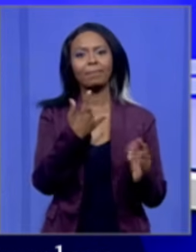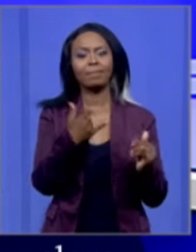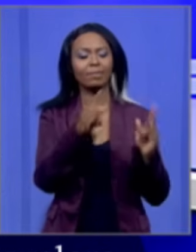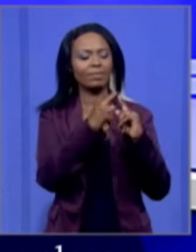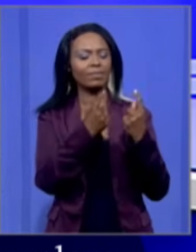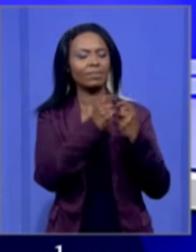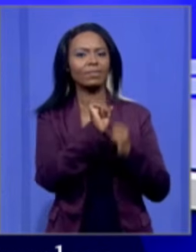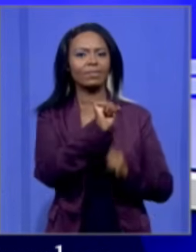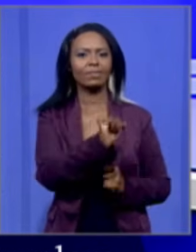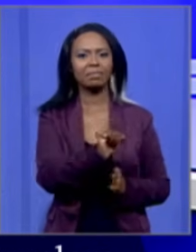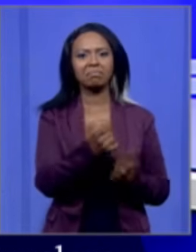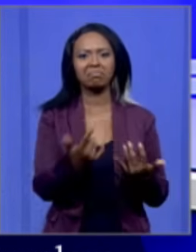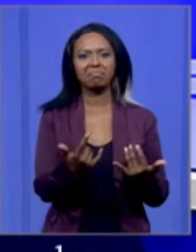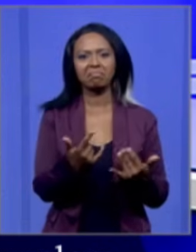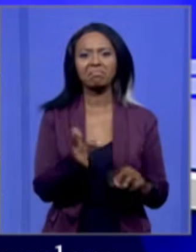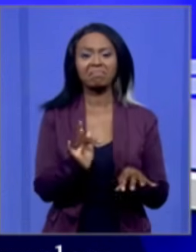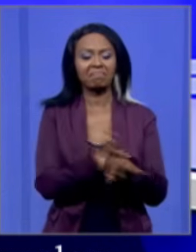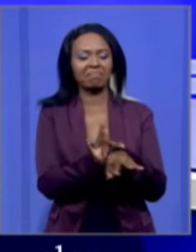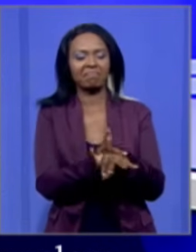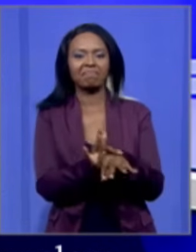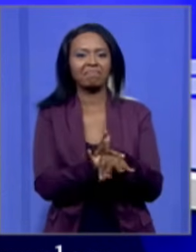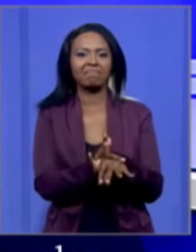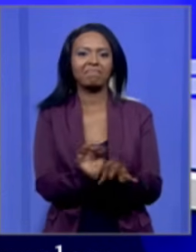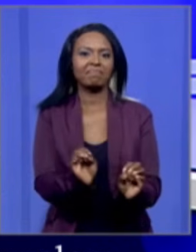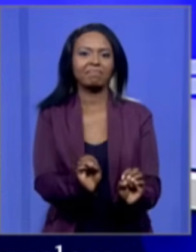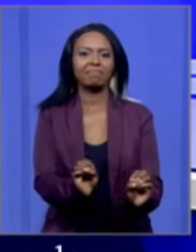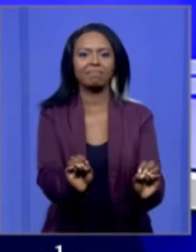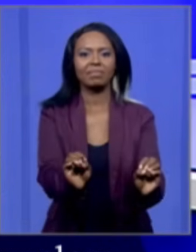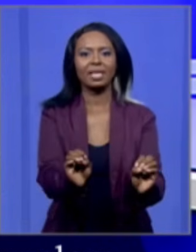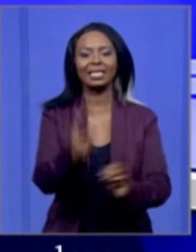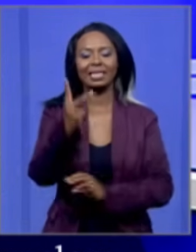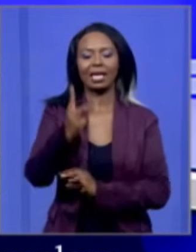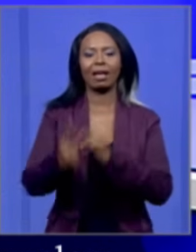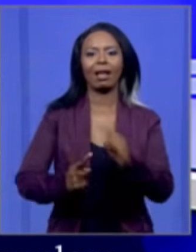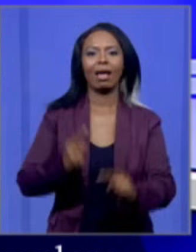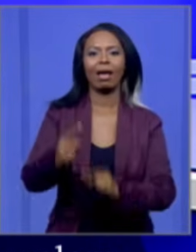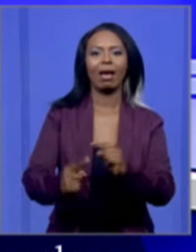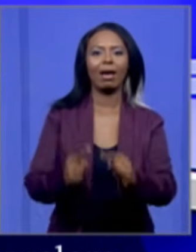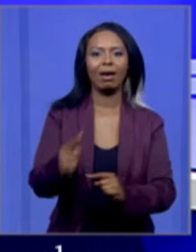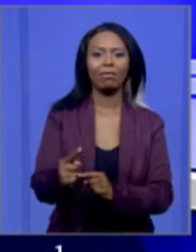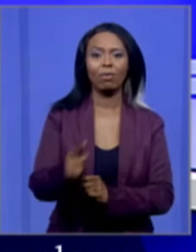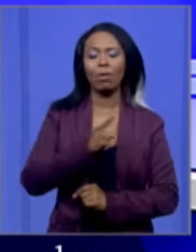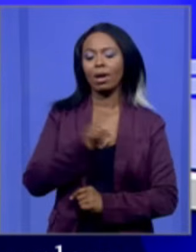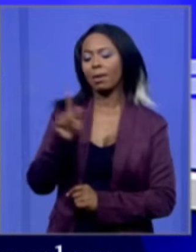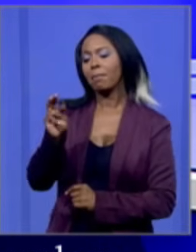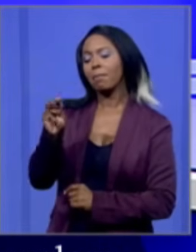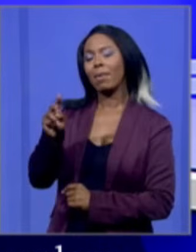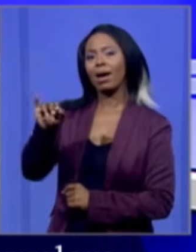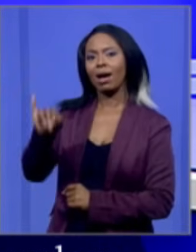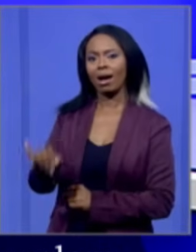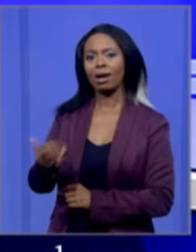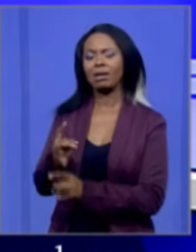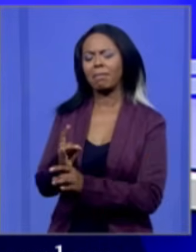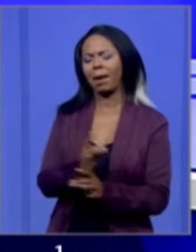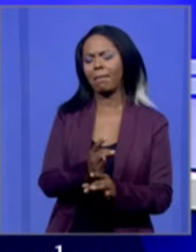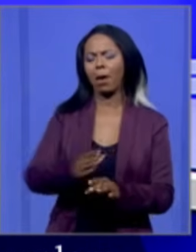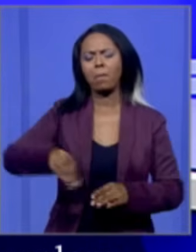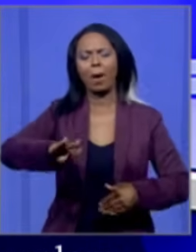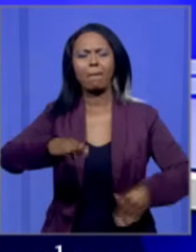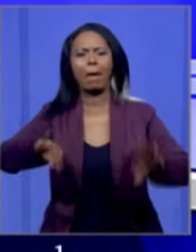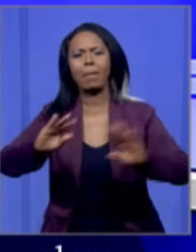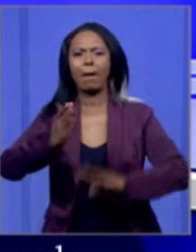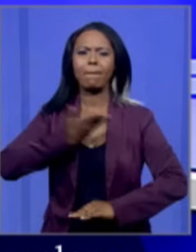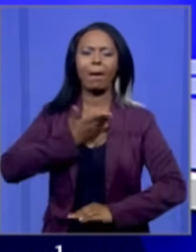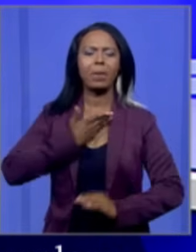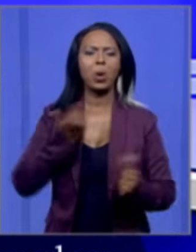gagwe ga se sa bapala go lekane kudu karolong ya bobedi fao Mali e bego e kgapa e kgoroša.